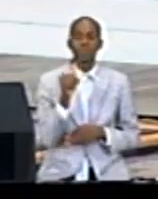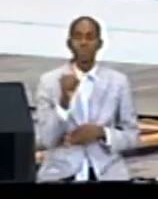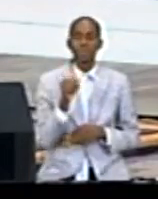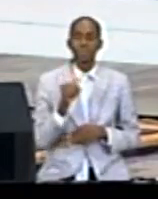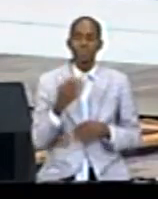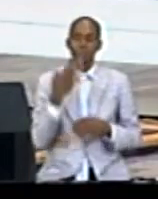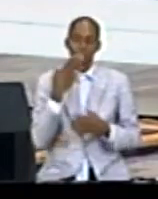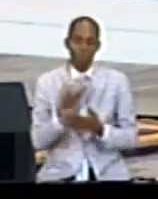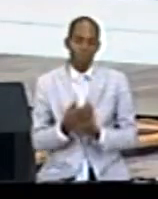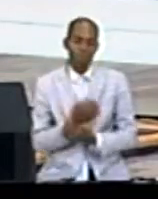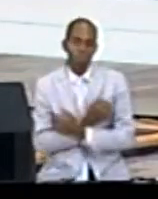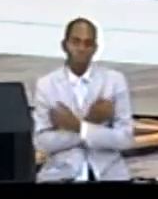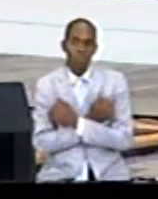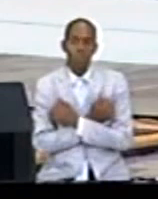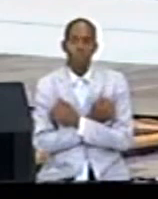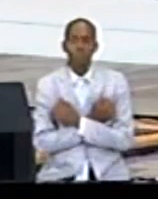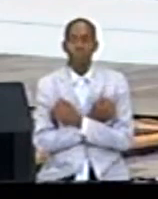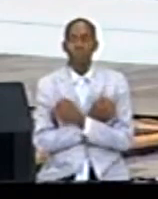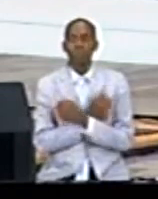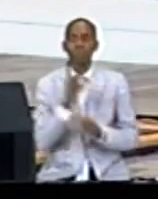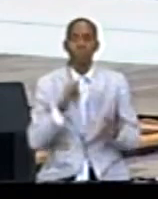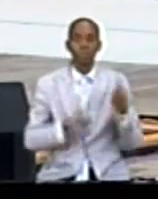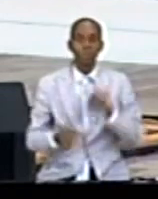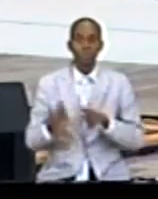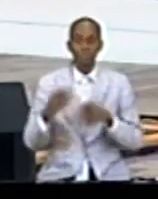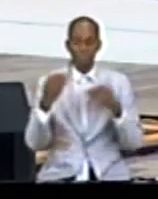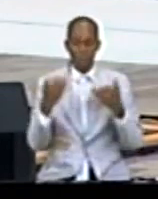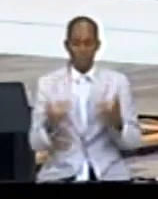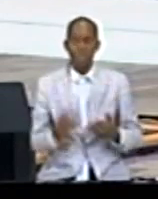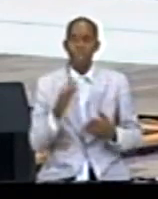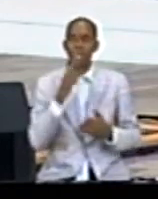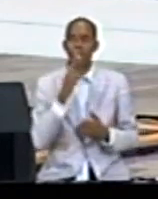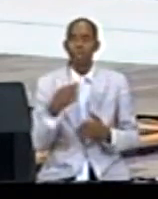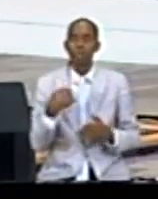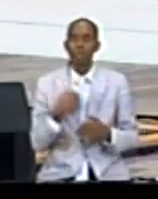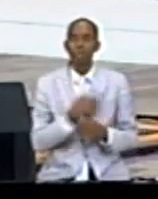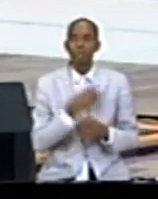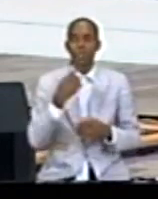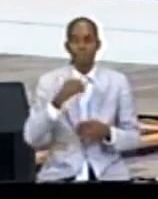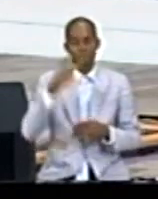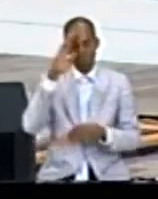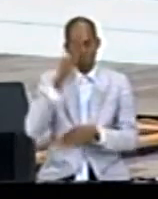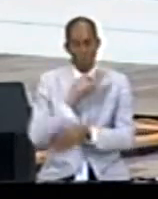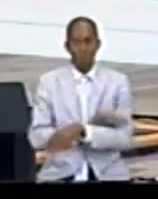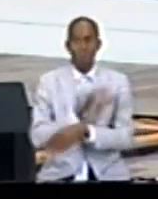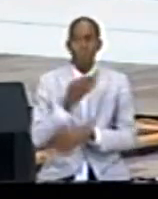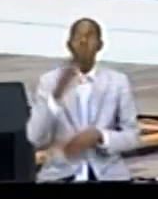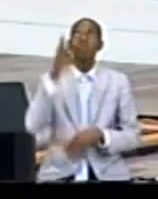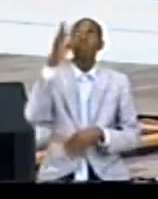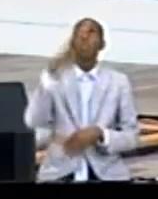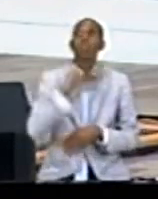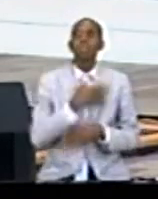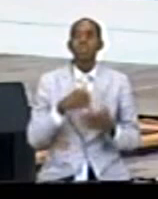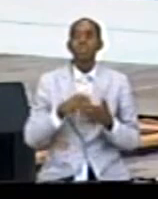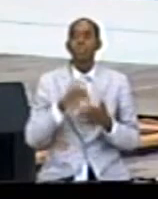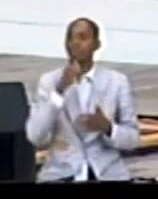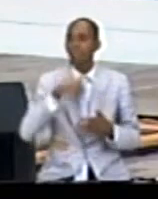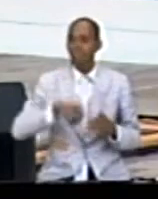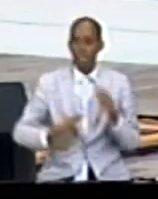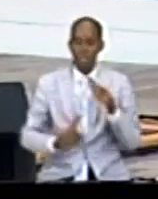now are we the sons of God, and it does not yet appear what we shall